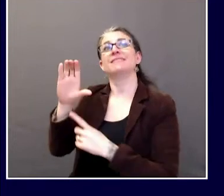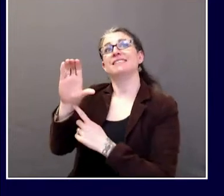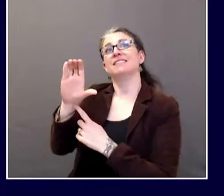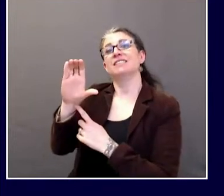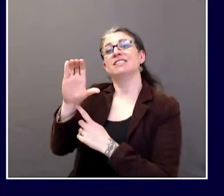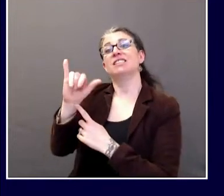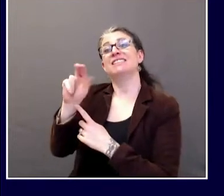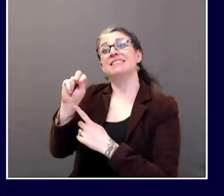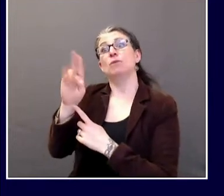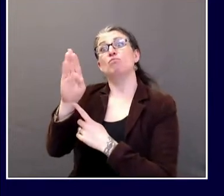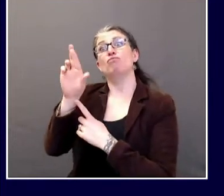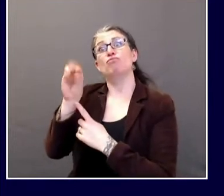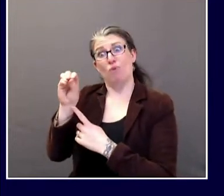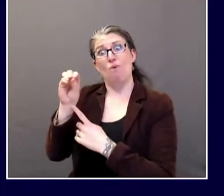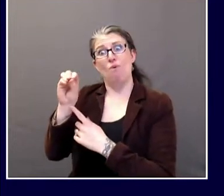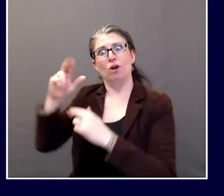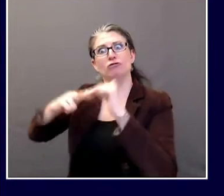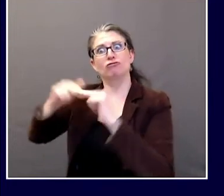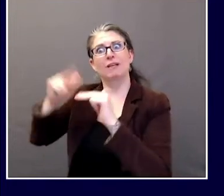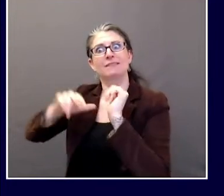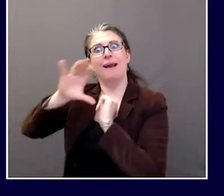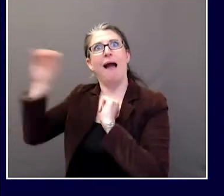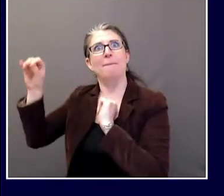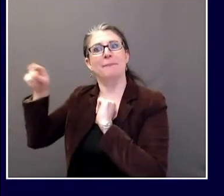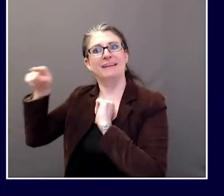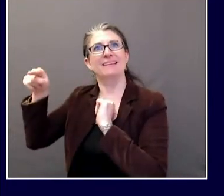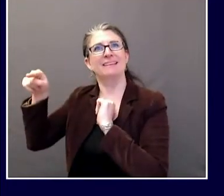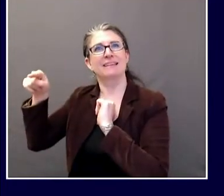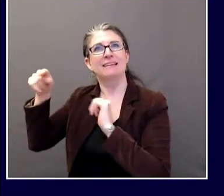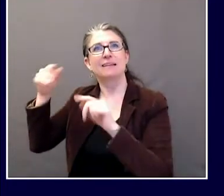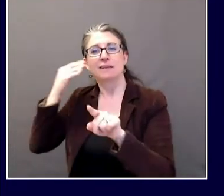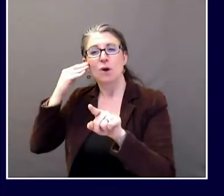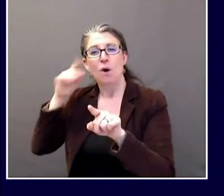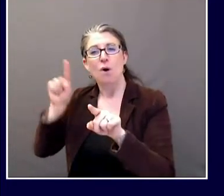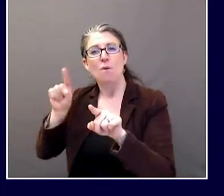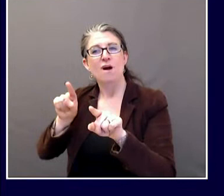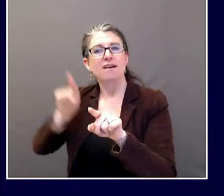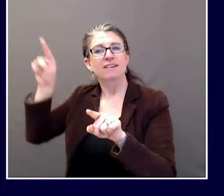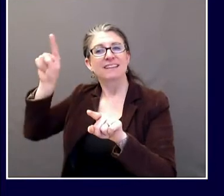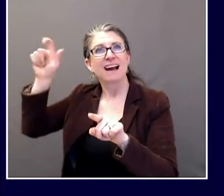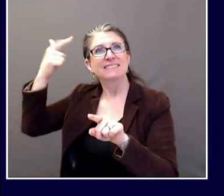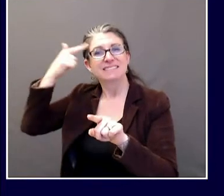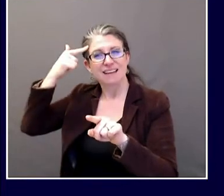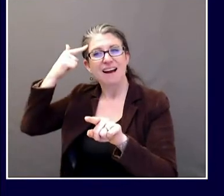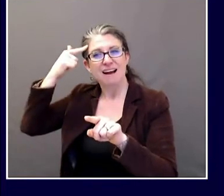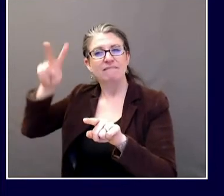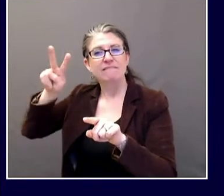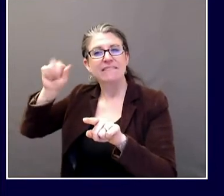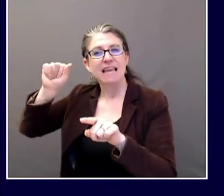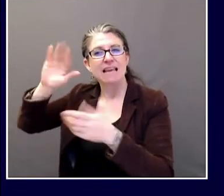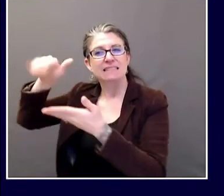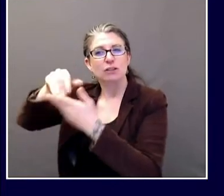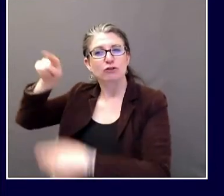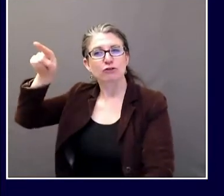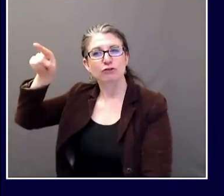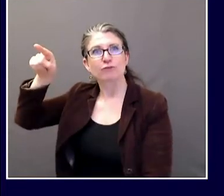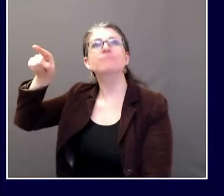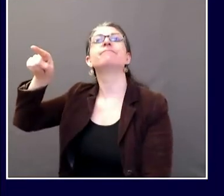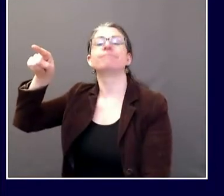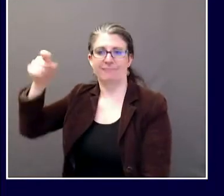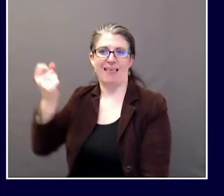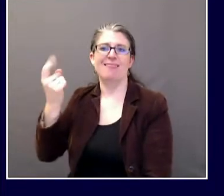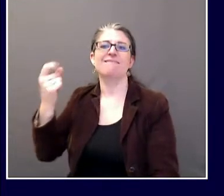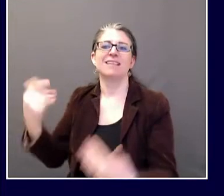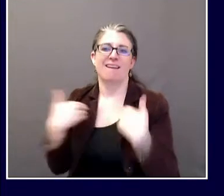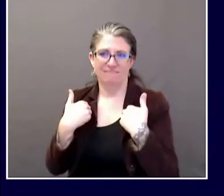Turning now to where we stand with respect to vaccines and vaccinations. As of this morning, the state